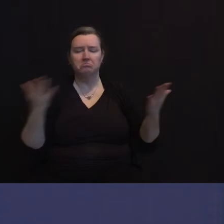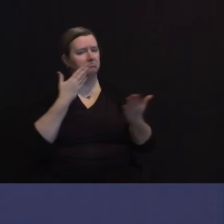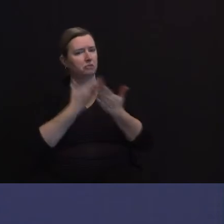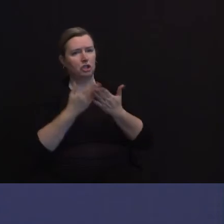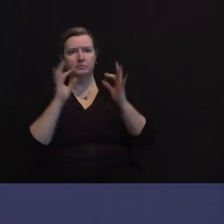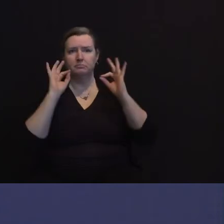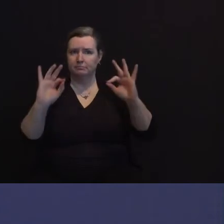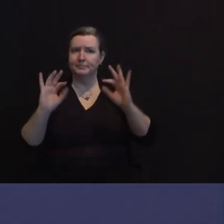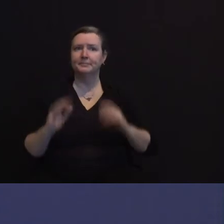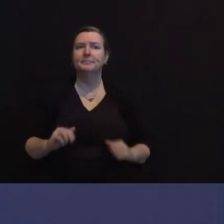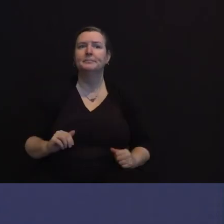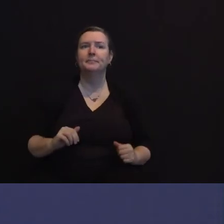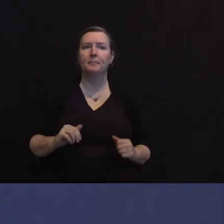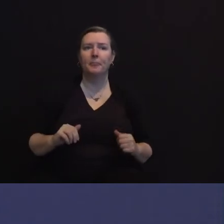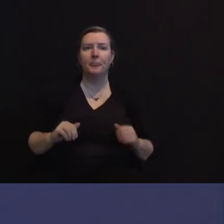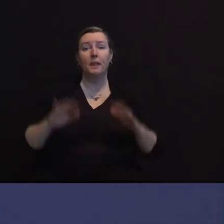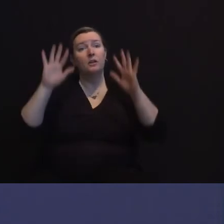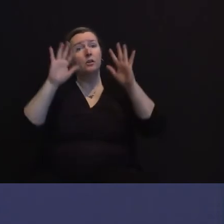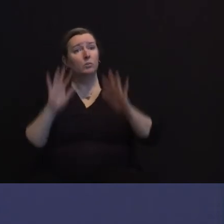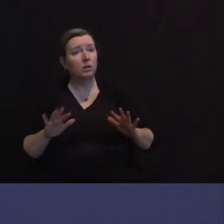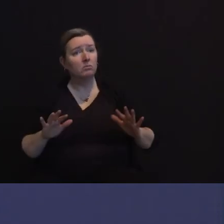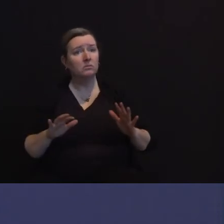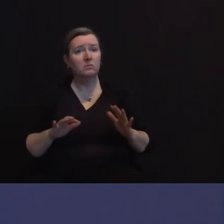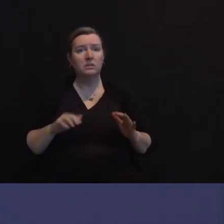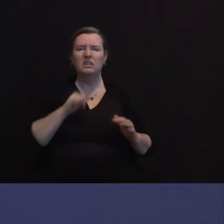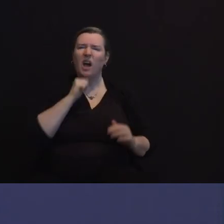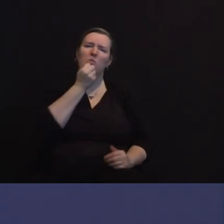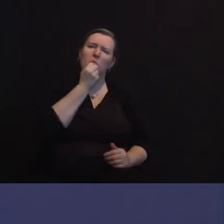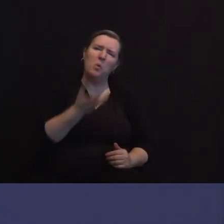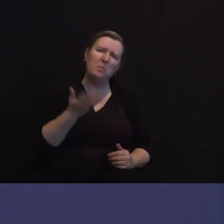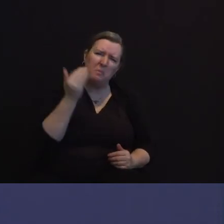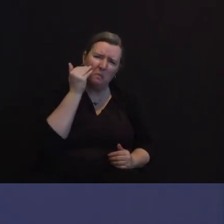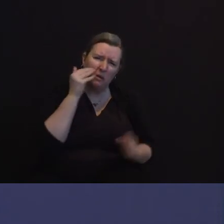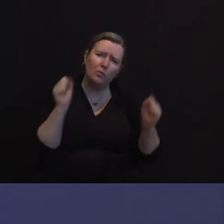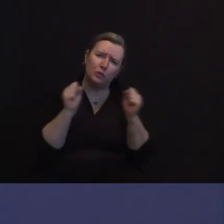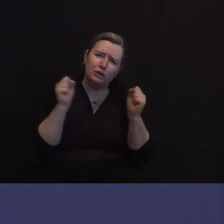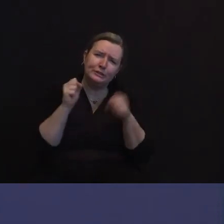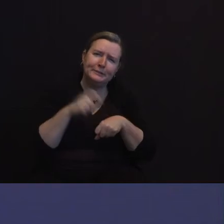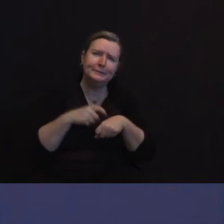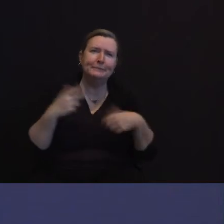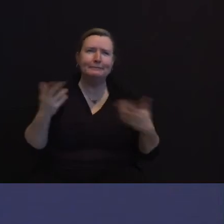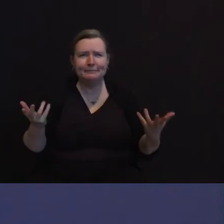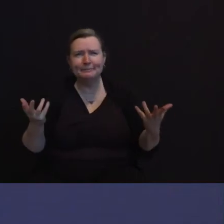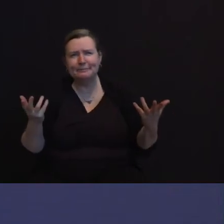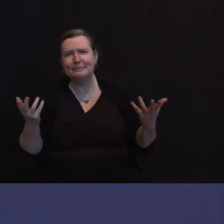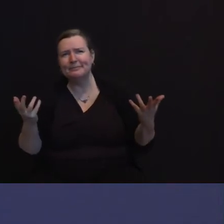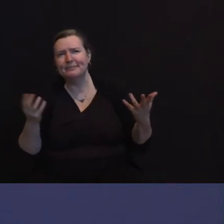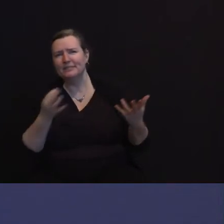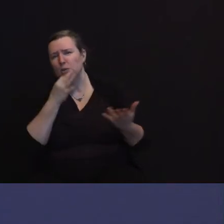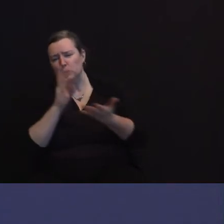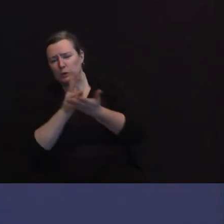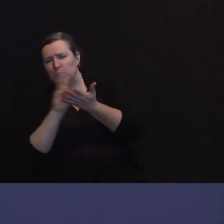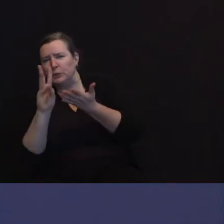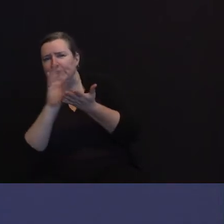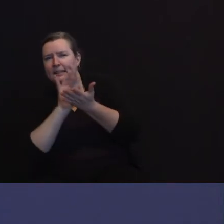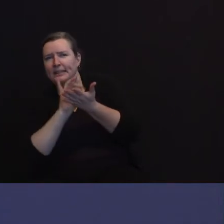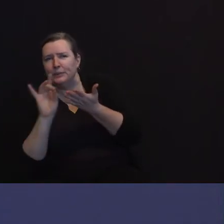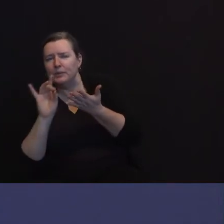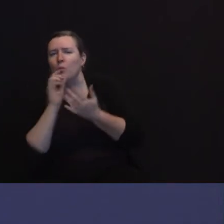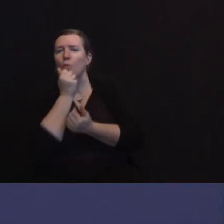The weather ain't warm today, but at some point, 6-8 weeks from now, you're in a different place. That